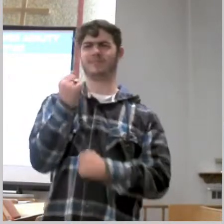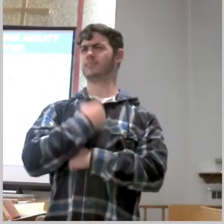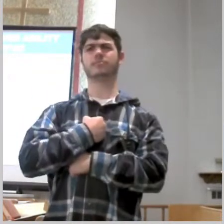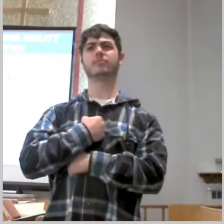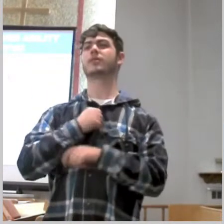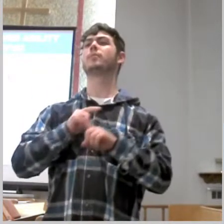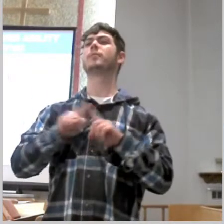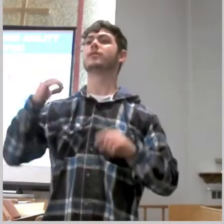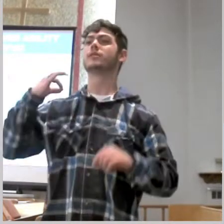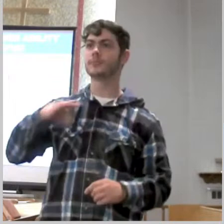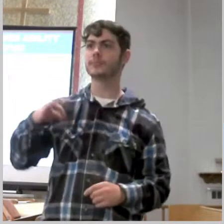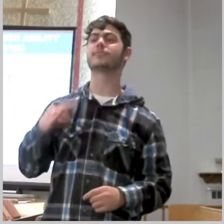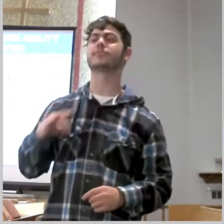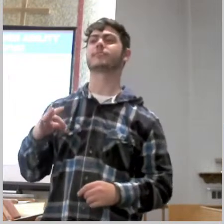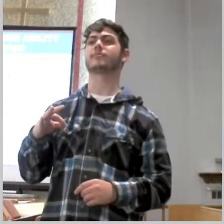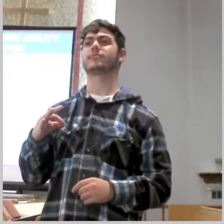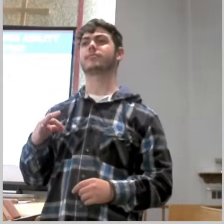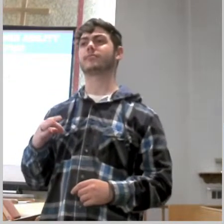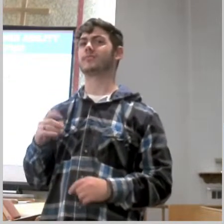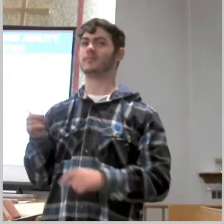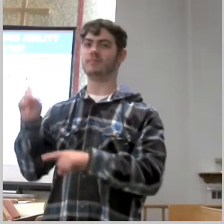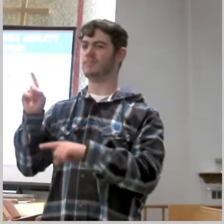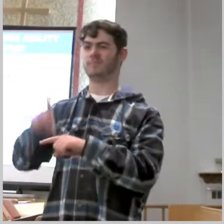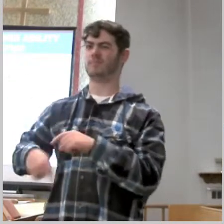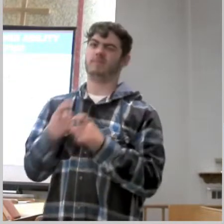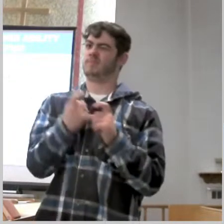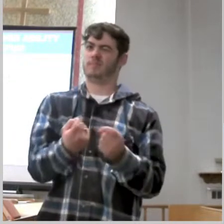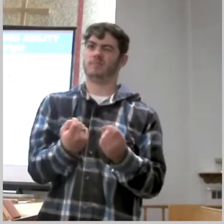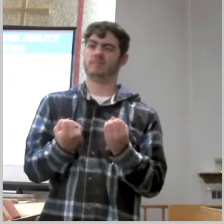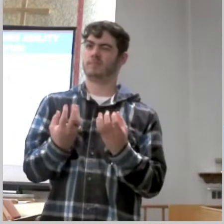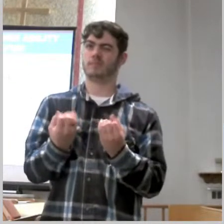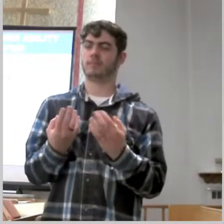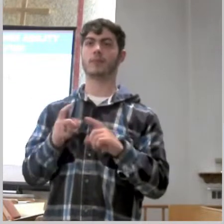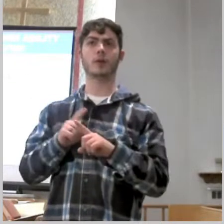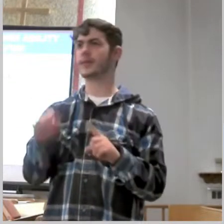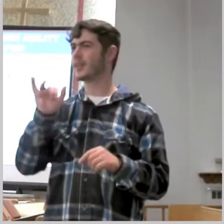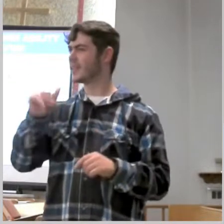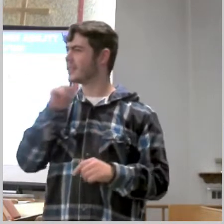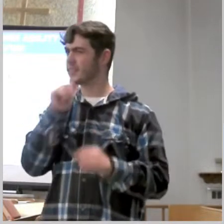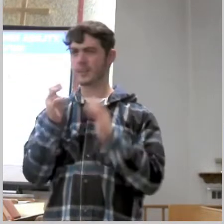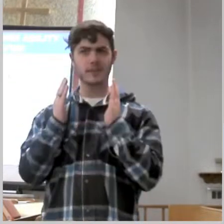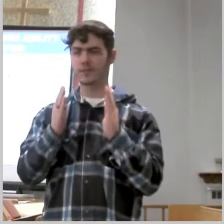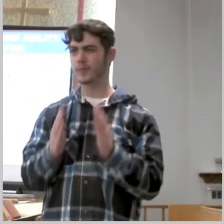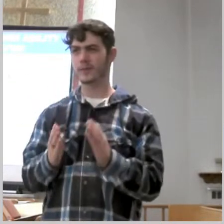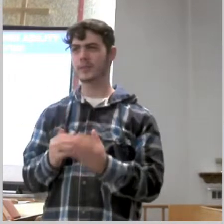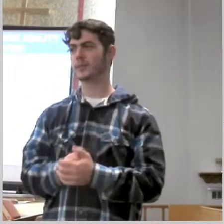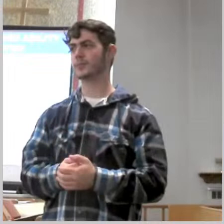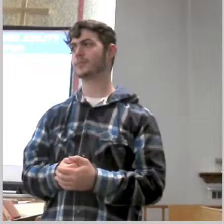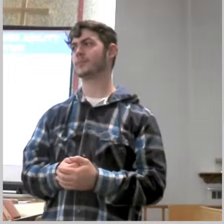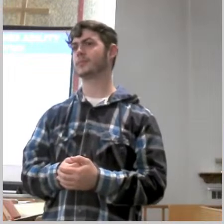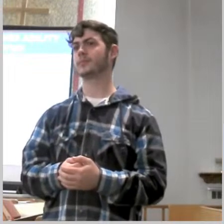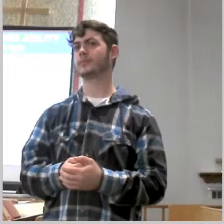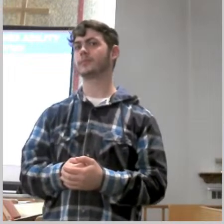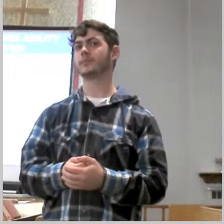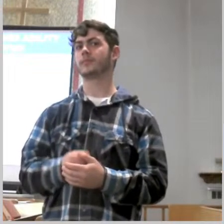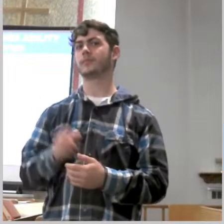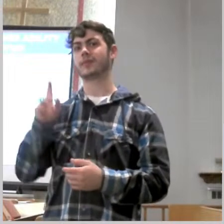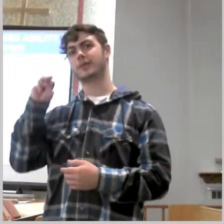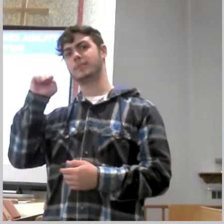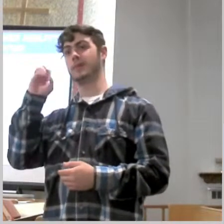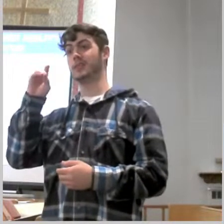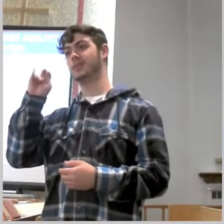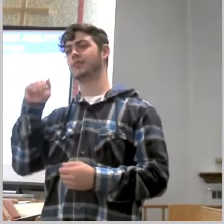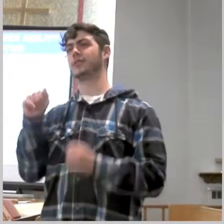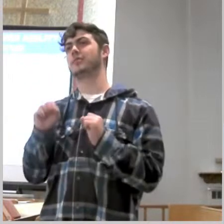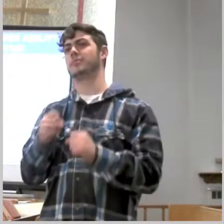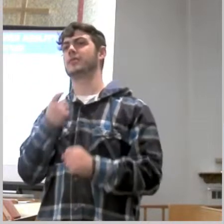so maybe they didn't think they could give much, but that's not where their focus was at. They weren't thinking, oh, well, you know, maybe Paul was right. We don't really